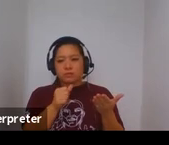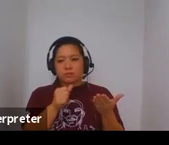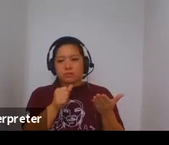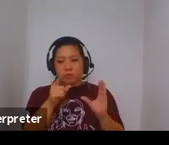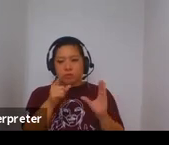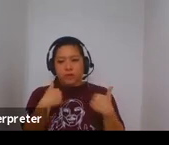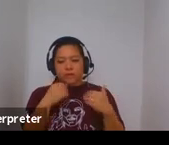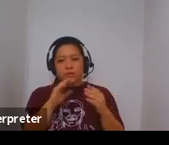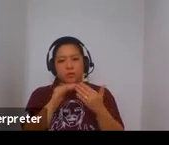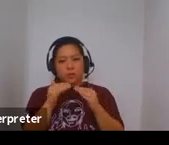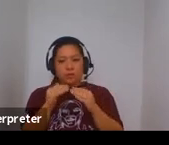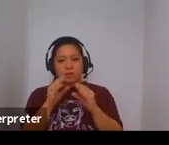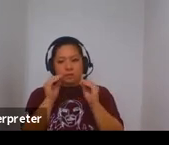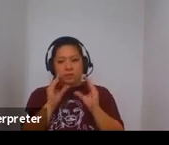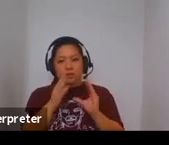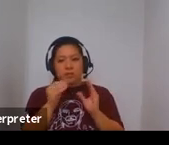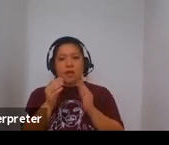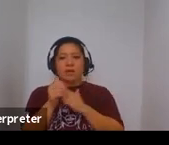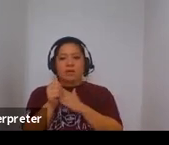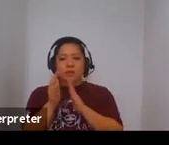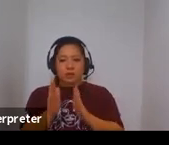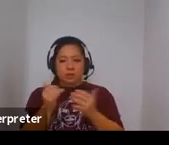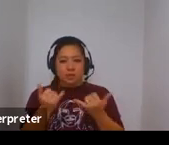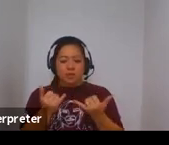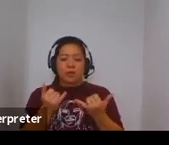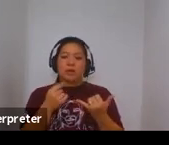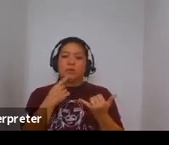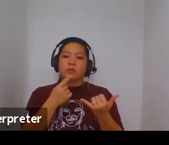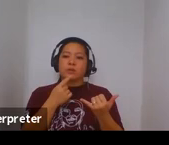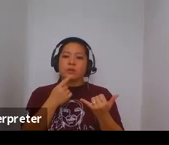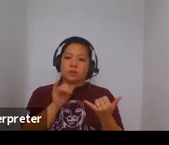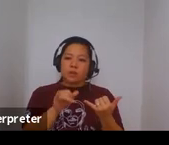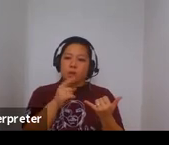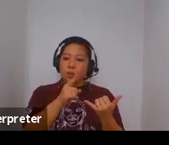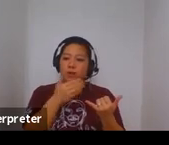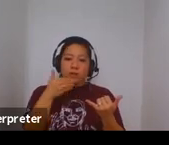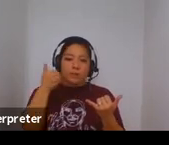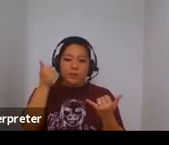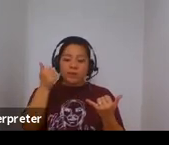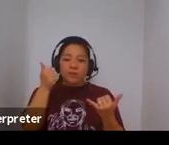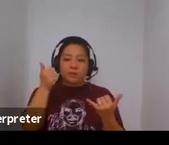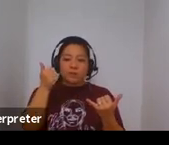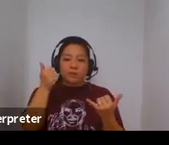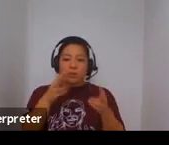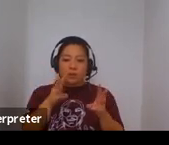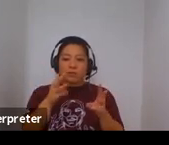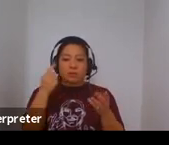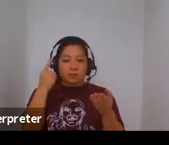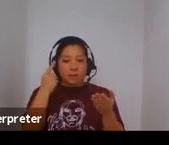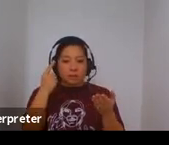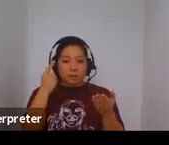have community teachers and leaders. And I would say one of the best strategies is